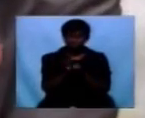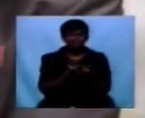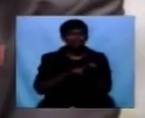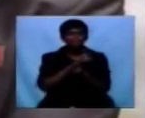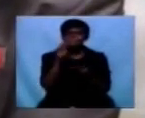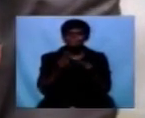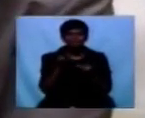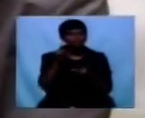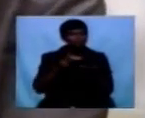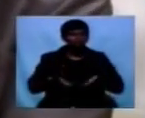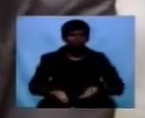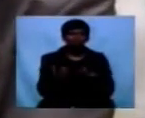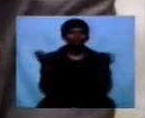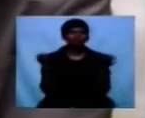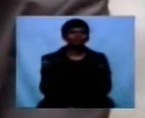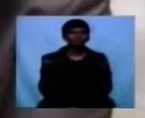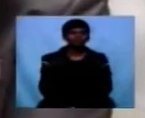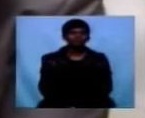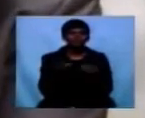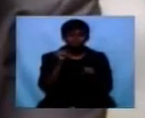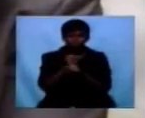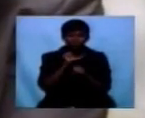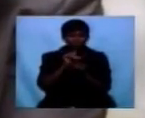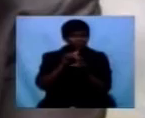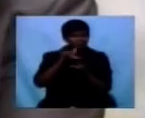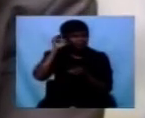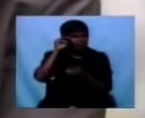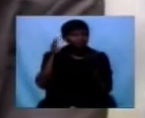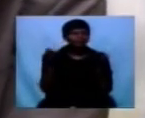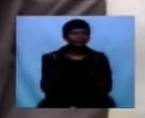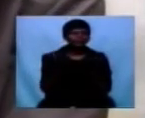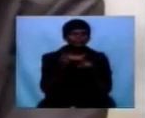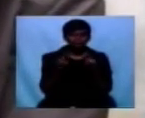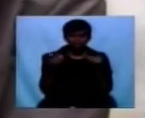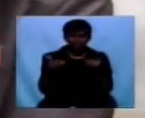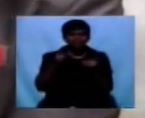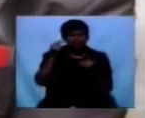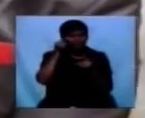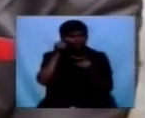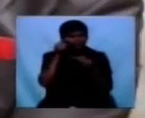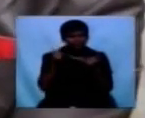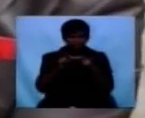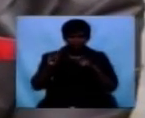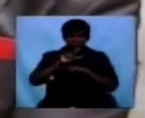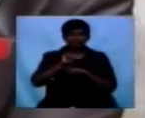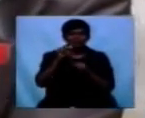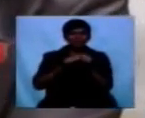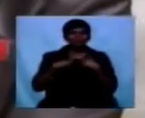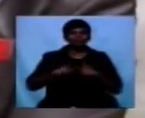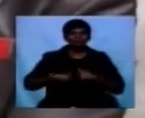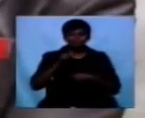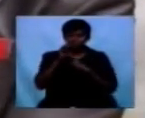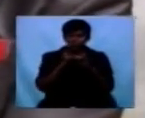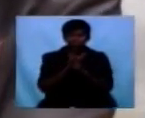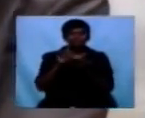is as good as you are not employed in the ministry. And I have told them, unfortunately, today, everybody in the world wants to